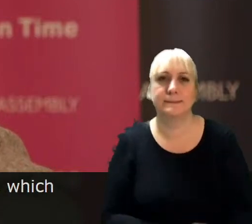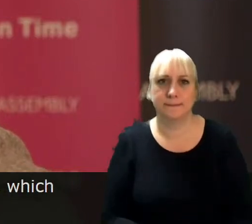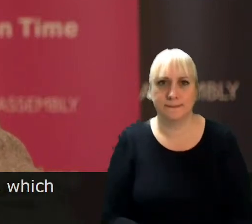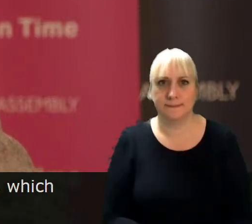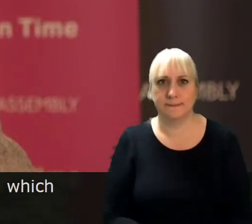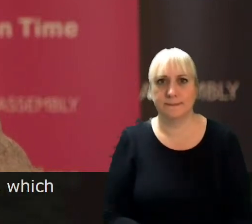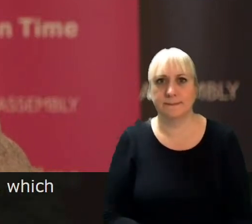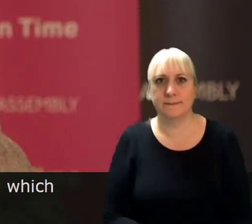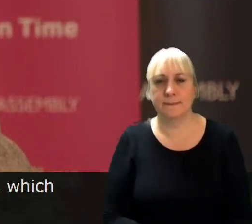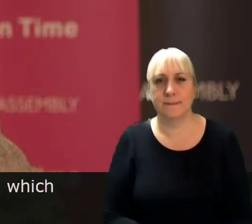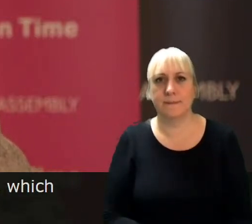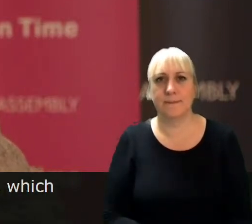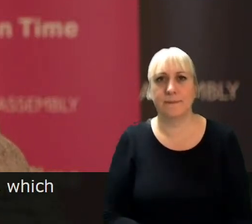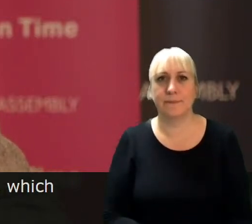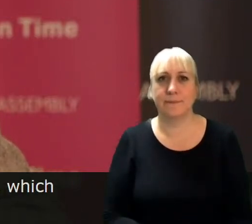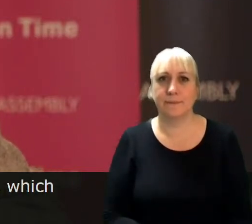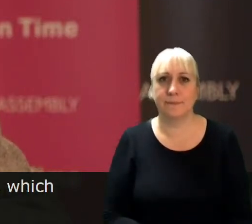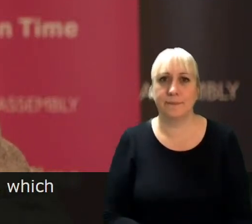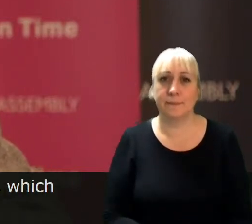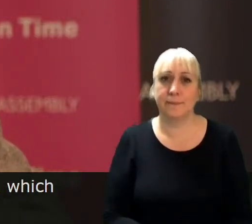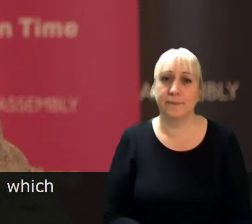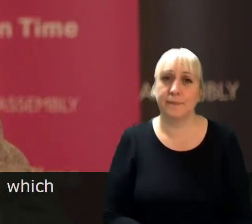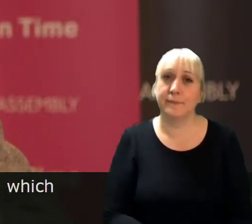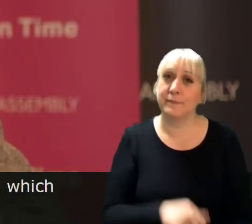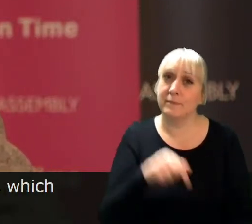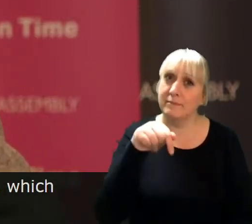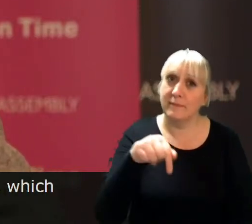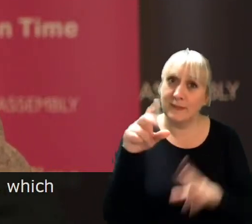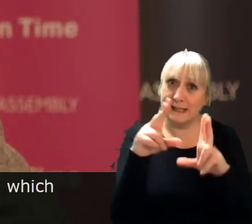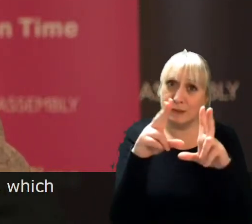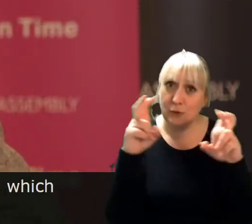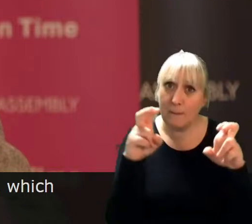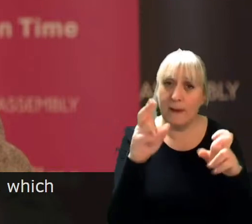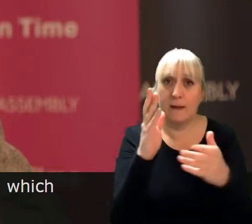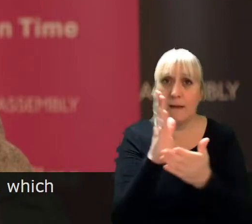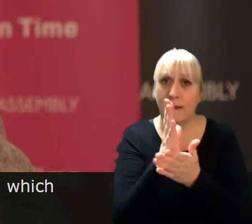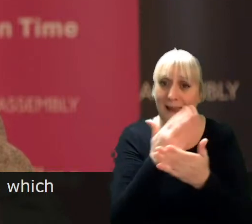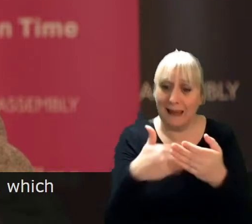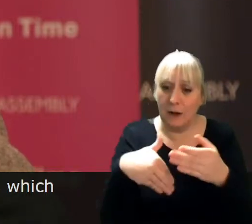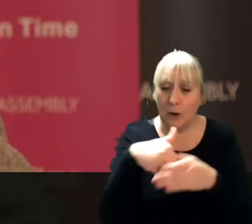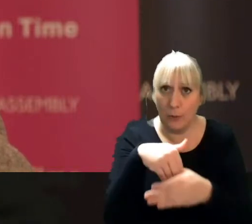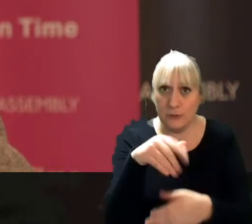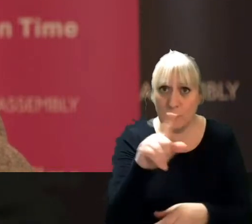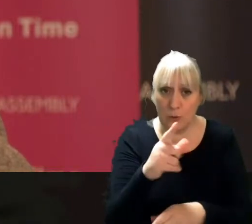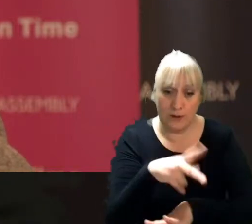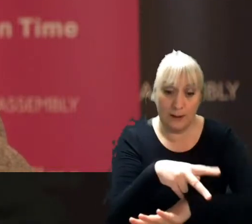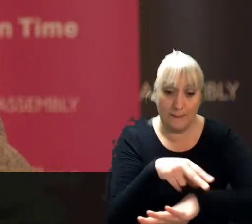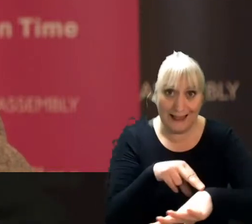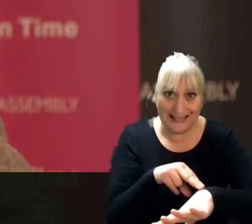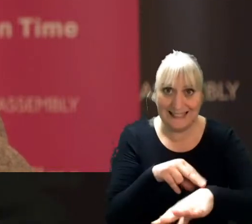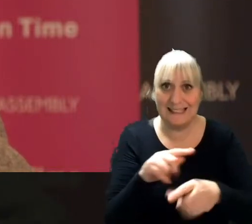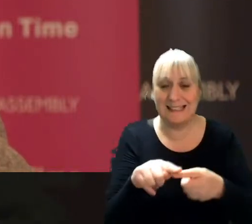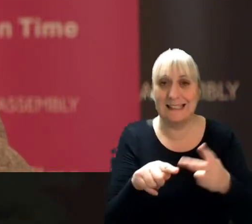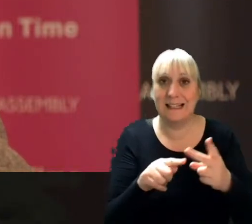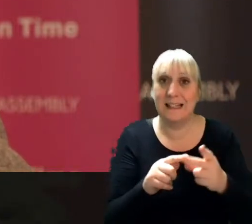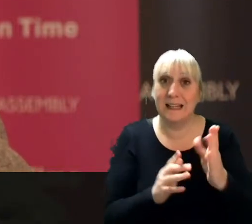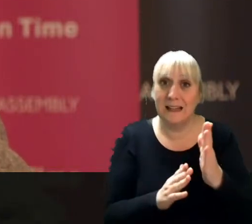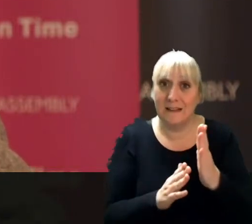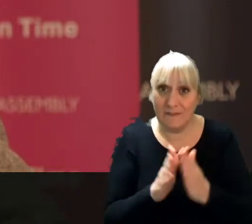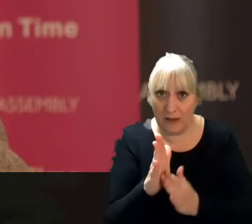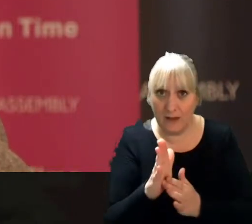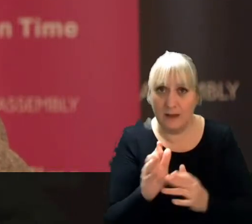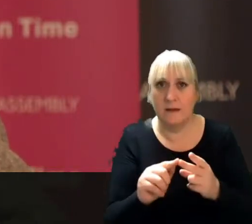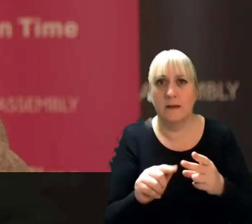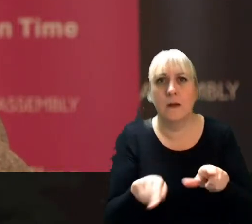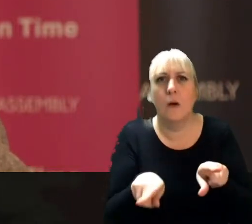And this includes the police services, the fire resilience, as well as, if you